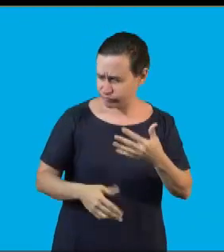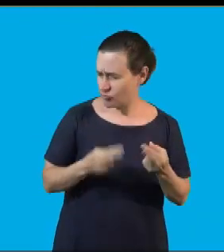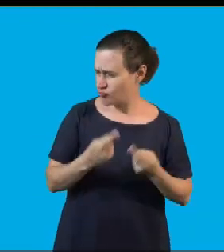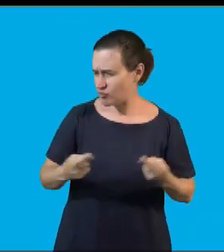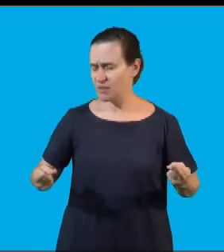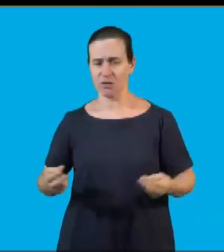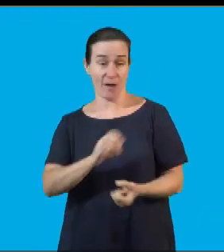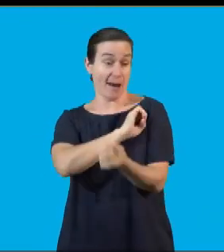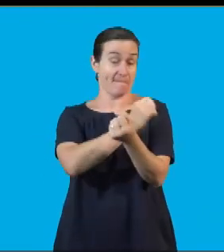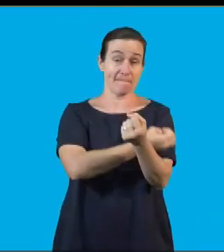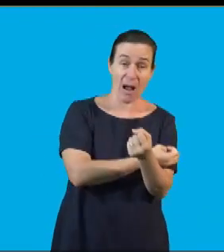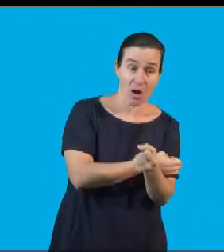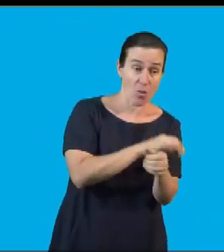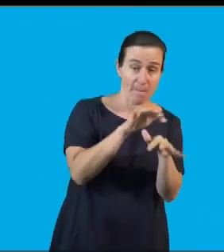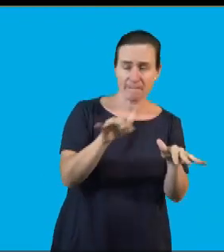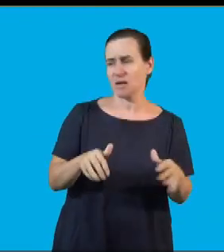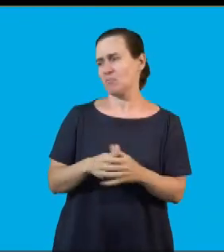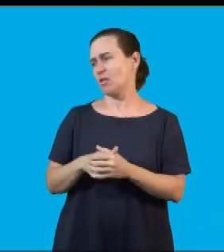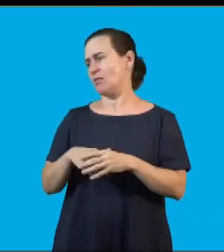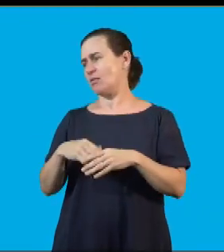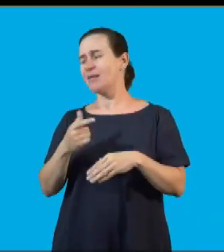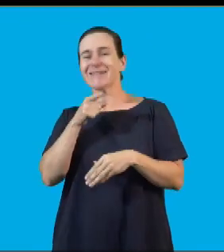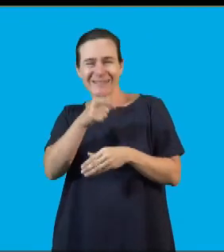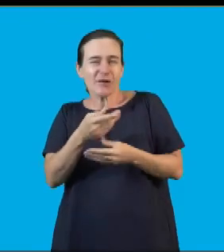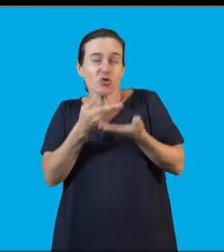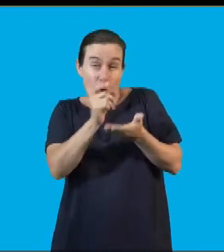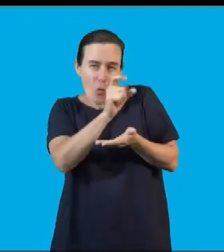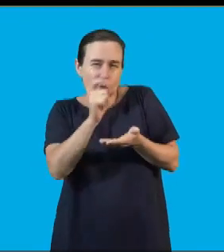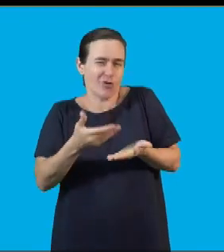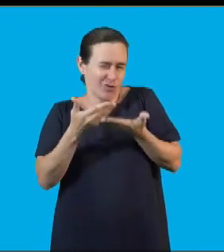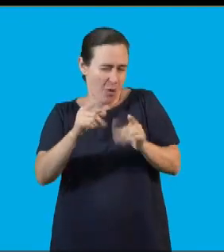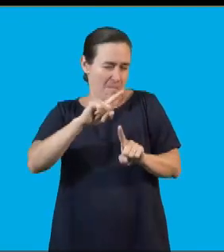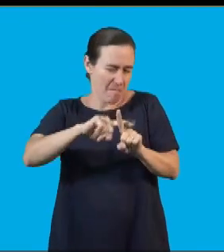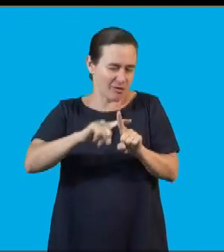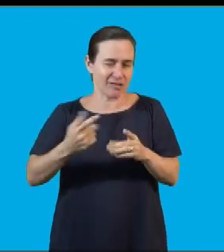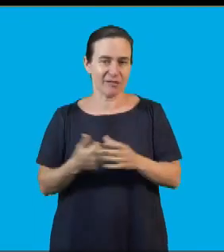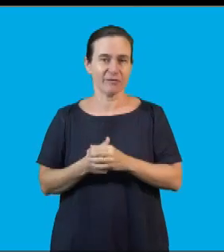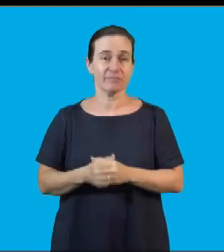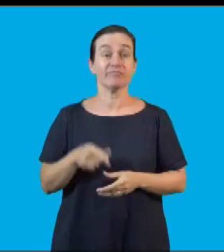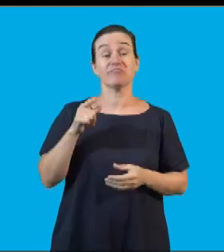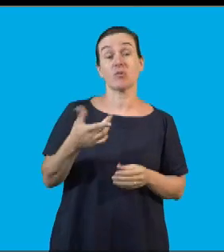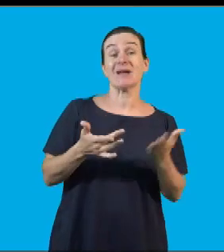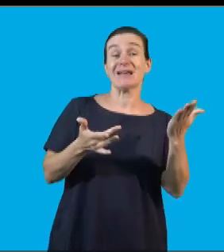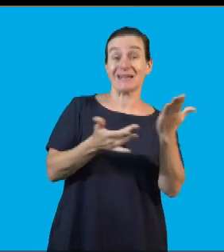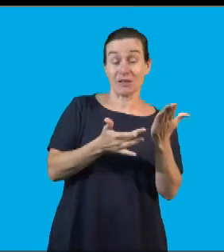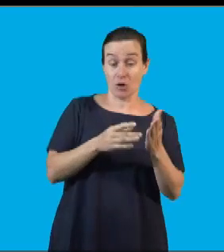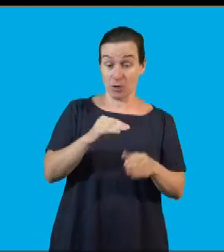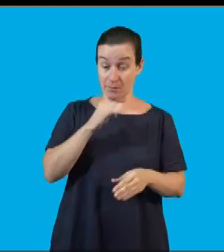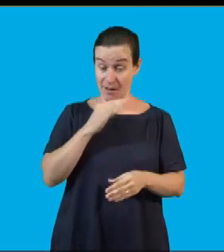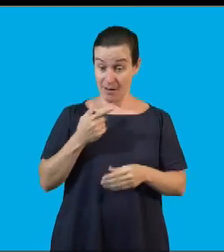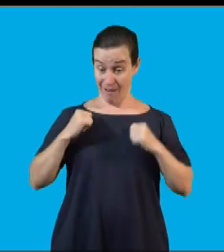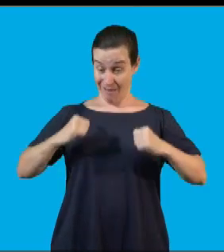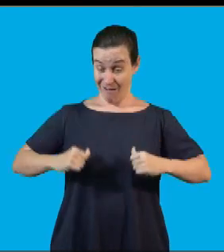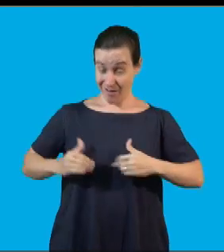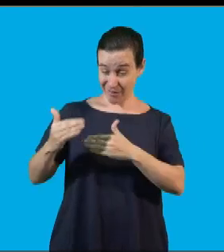empowers patients, there's a sense of improvement, and these positive phrases support the idea that technology is making